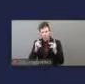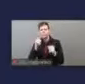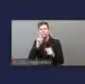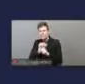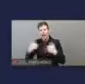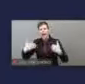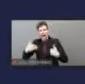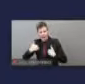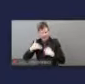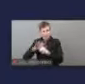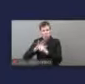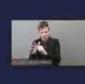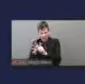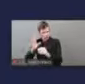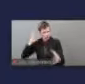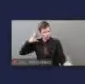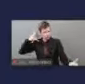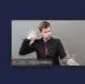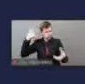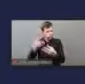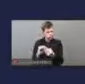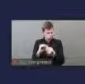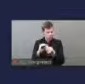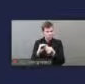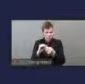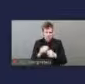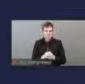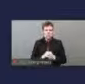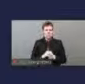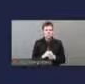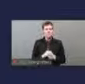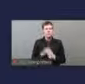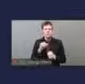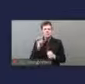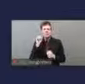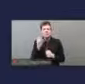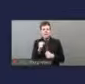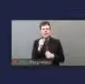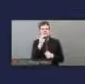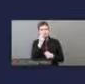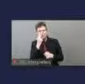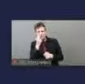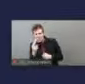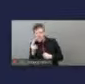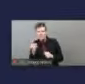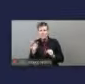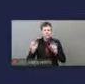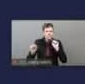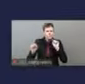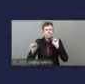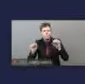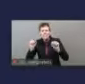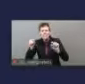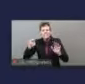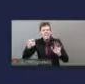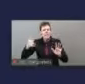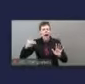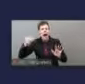remains, higher, particularly if you look at that as a percentage of the 299